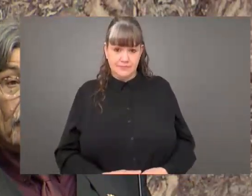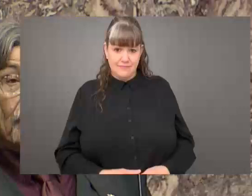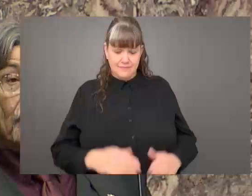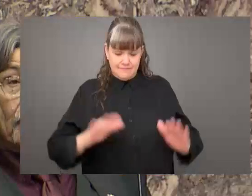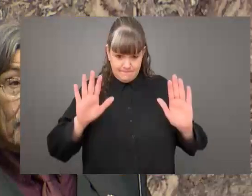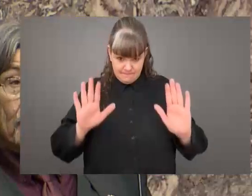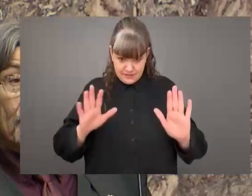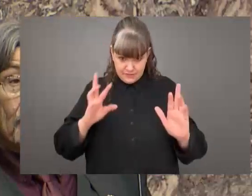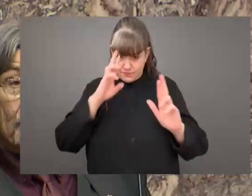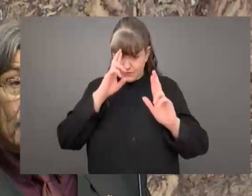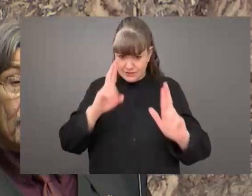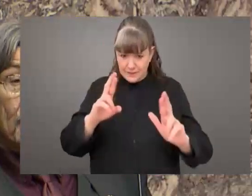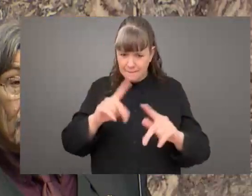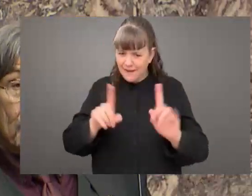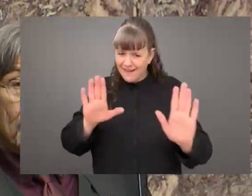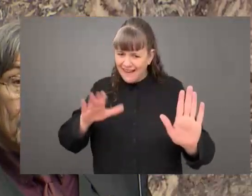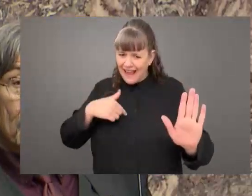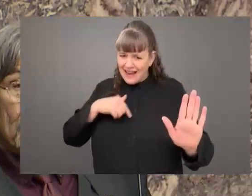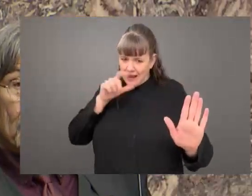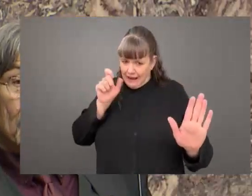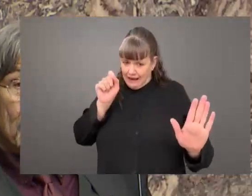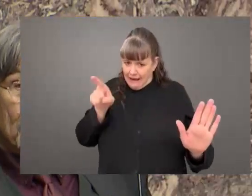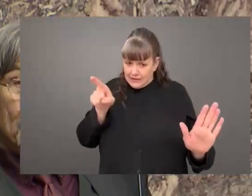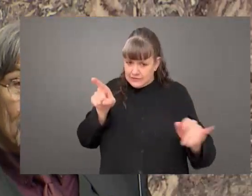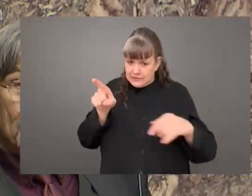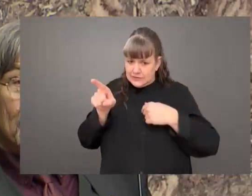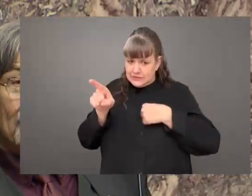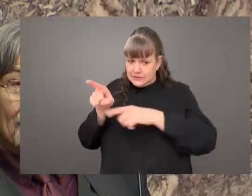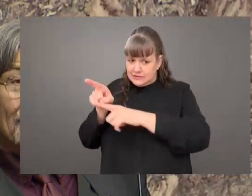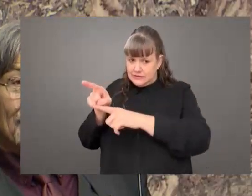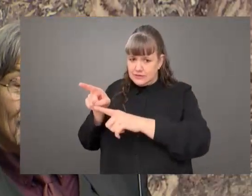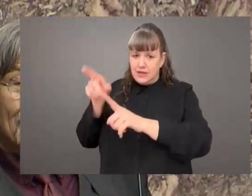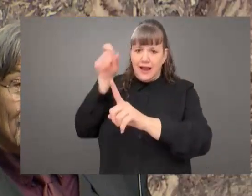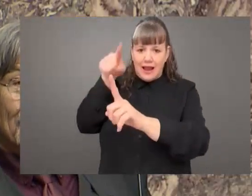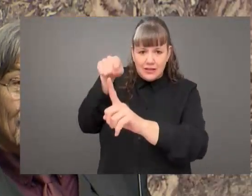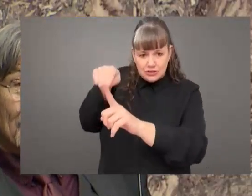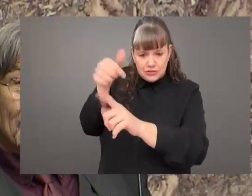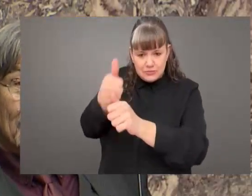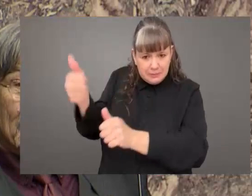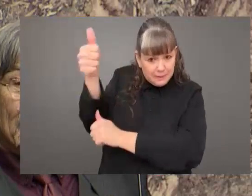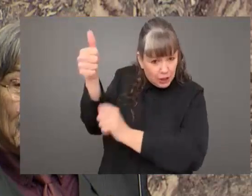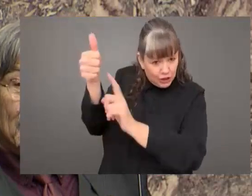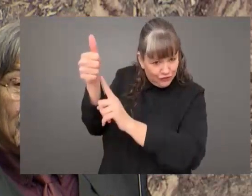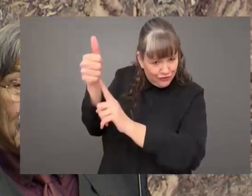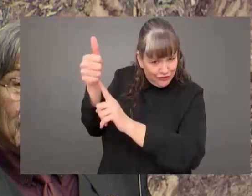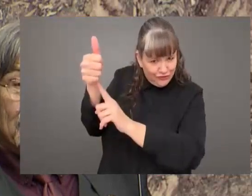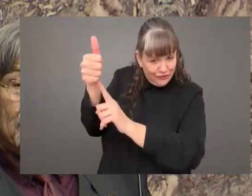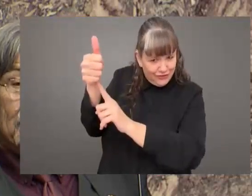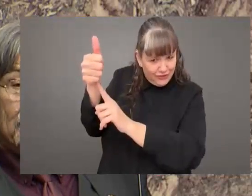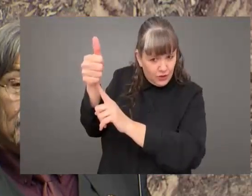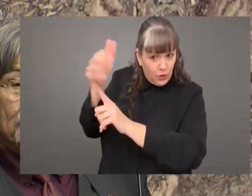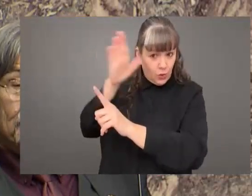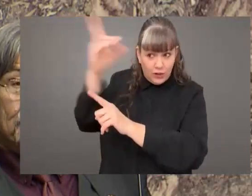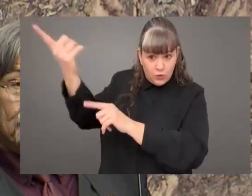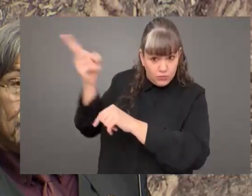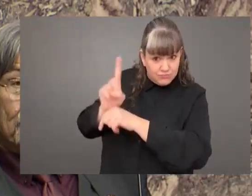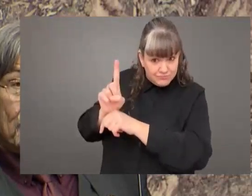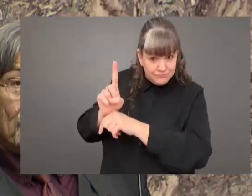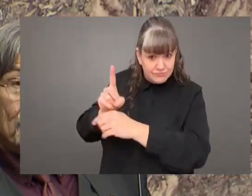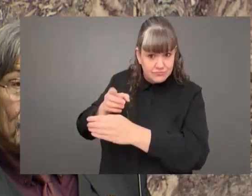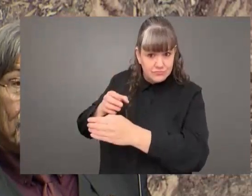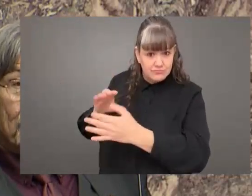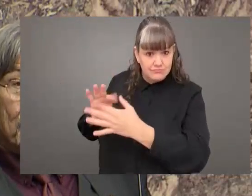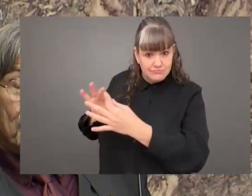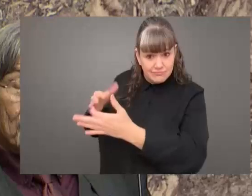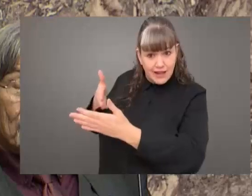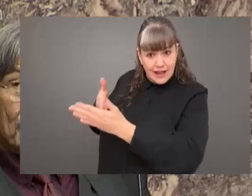about repudiating those specific comments. Sean Orr isn't the only person who has an anti-Semitism problem. As we learned from